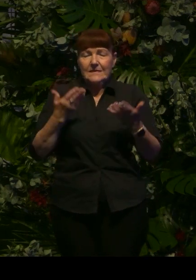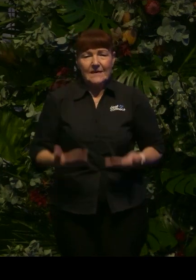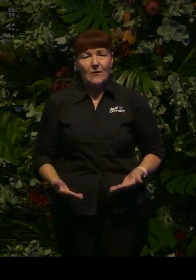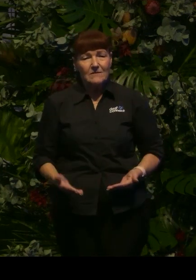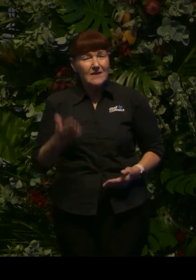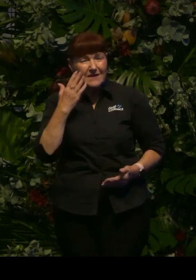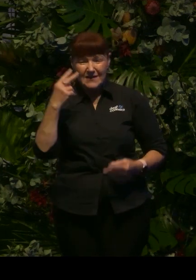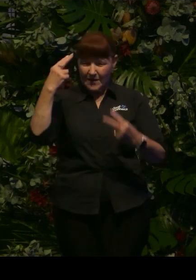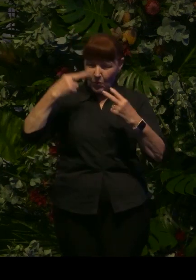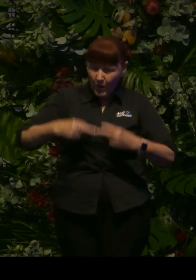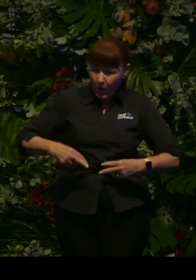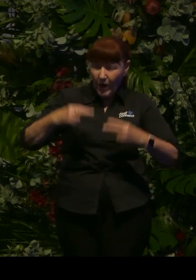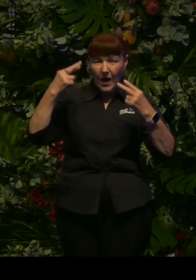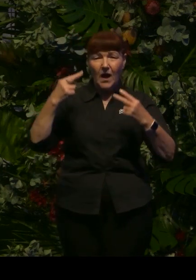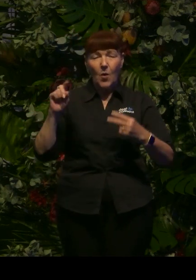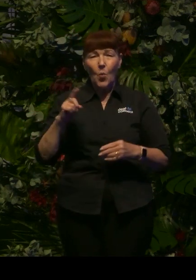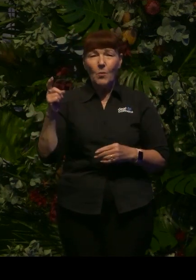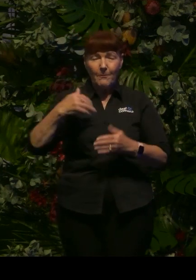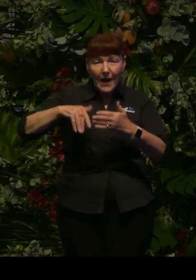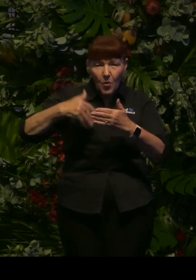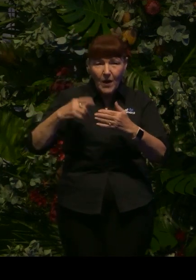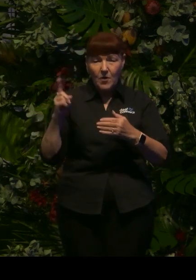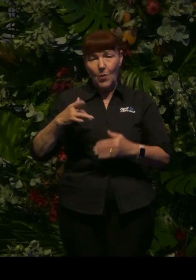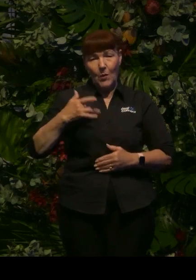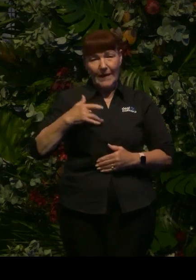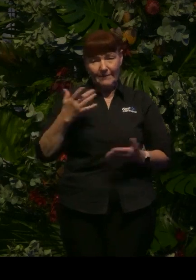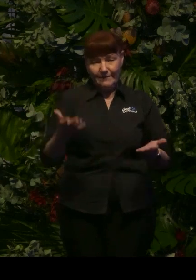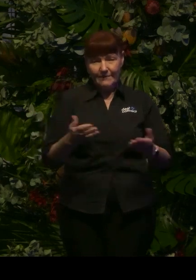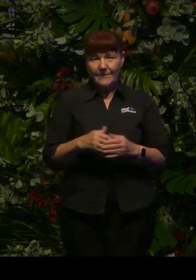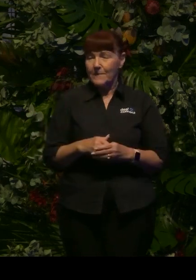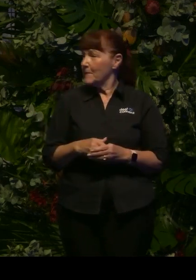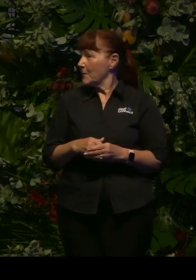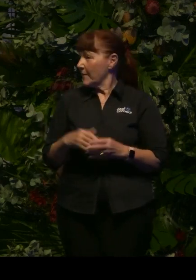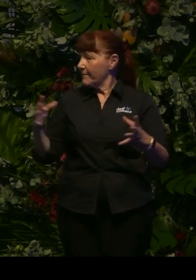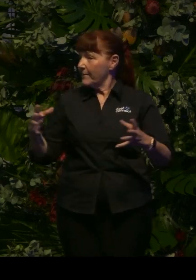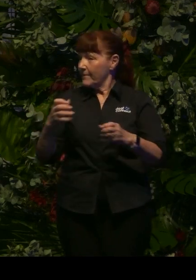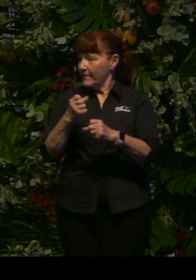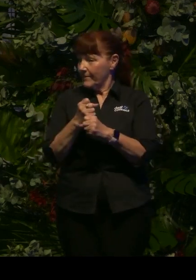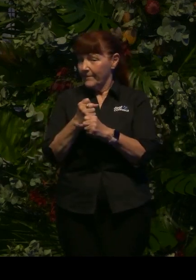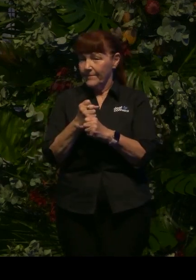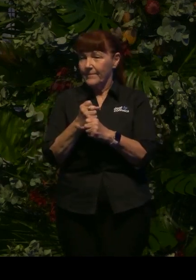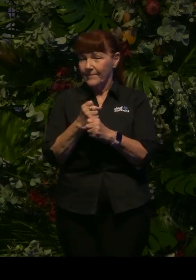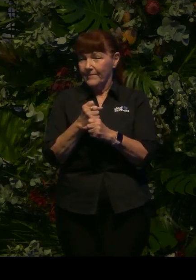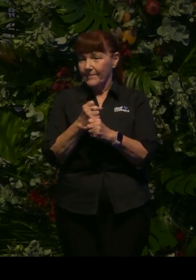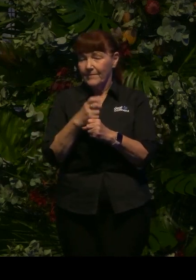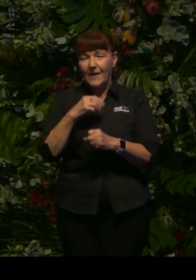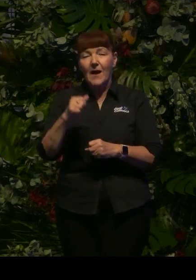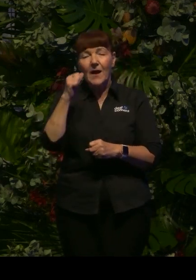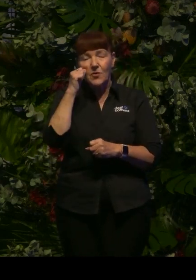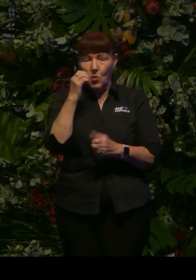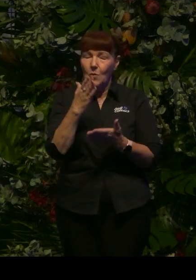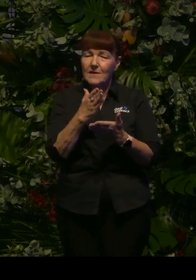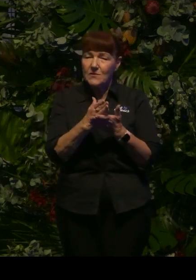like, where we come from, or where we live. I'll end on this. I know it's very